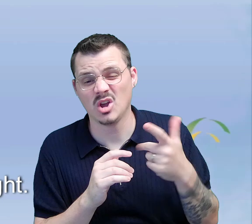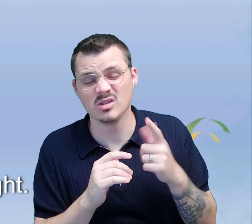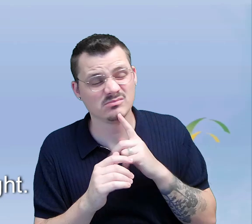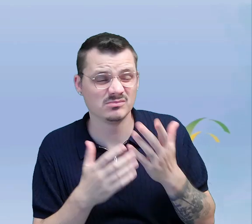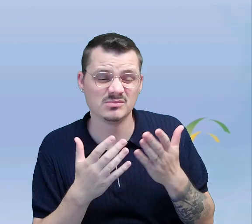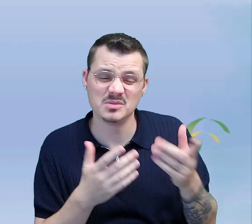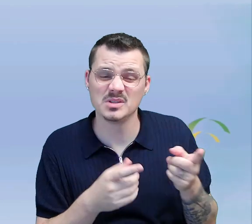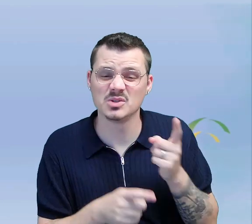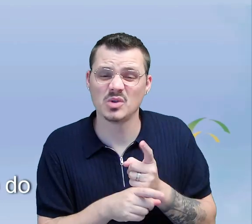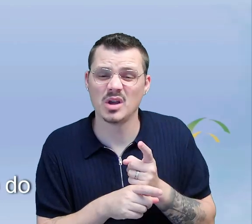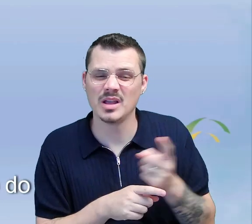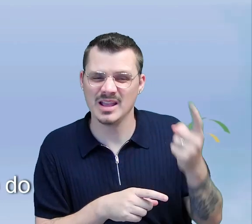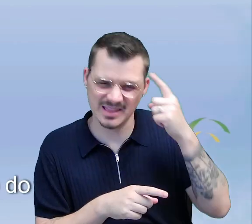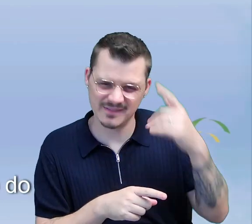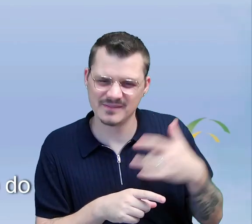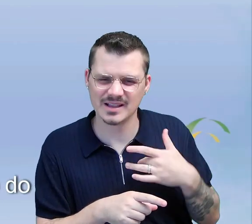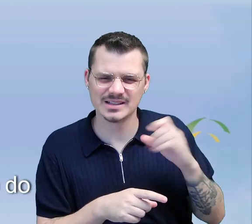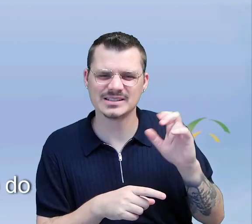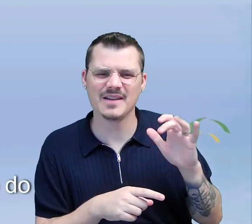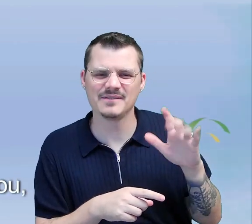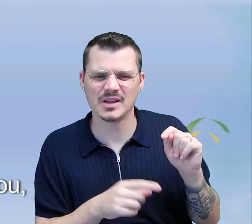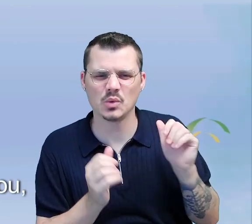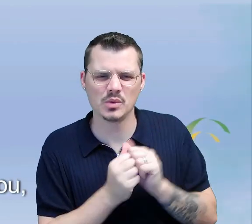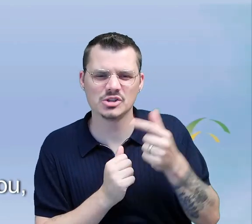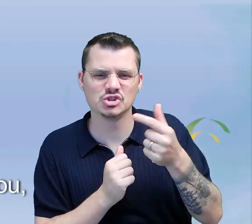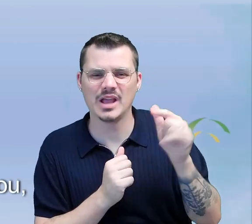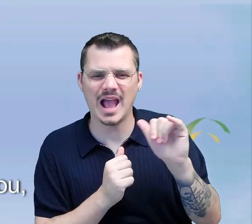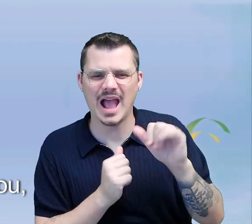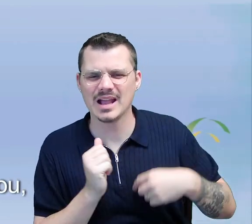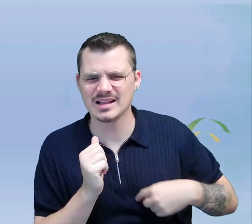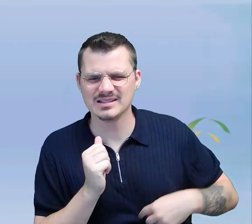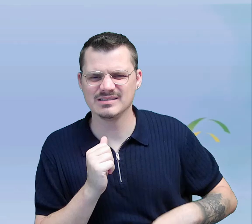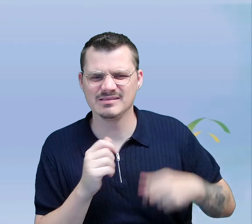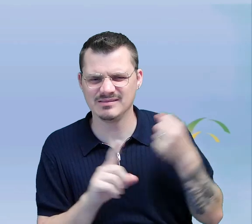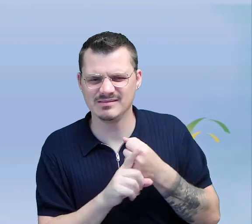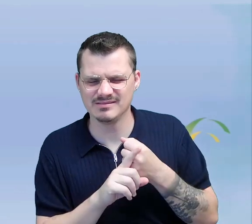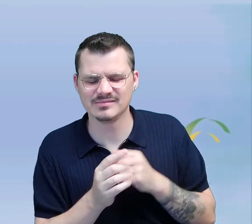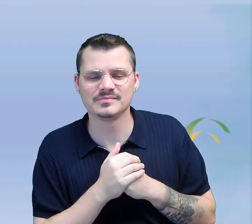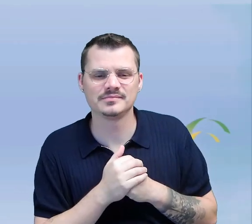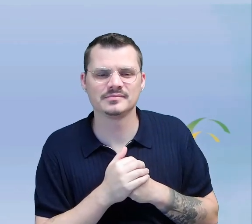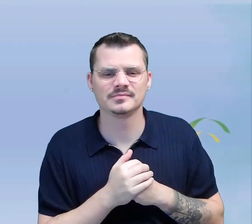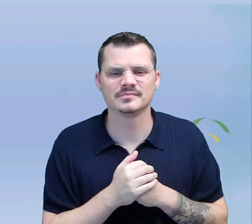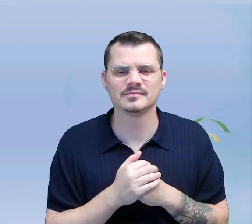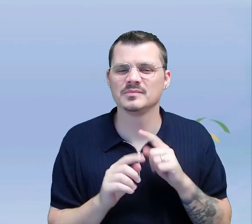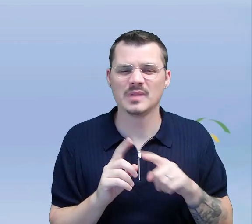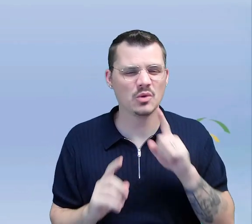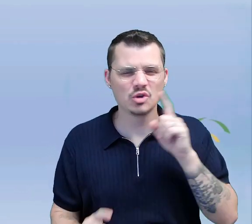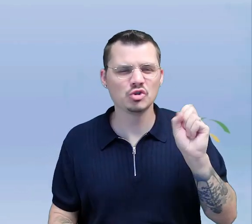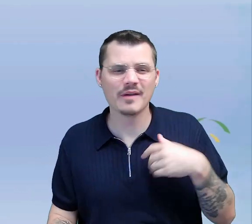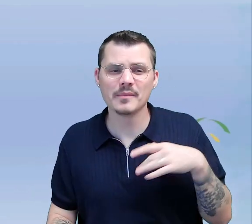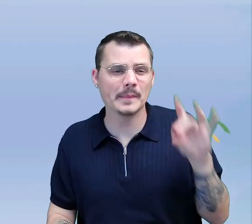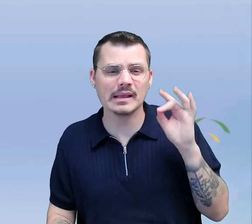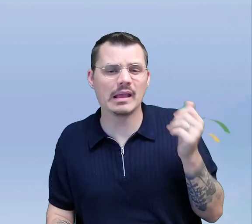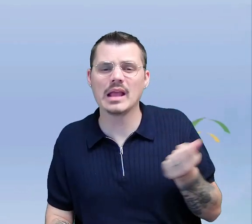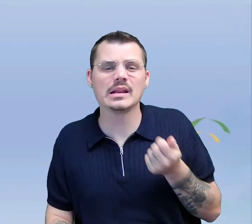probably right. Thought it was side effects having to do with GI symptoms and what have you. But it could have been